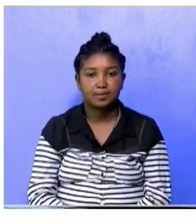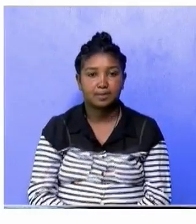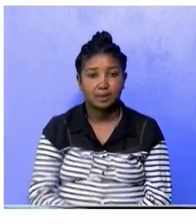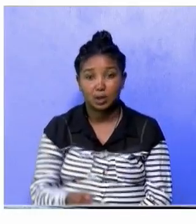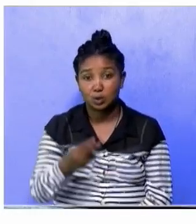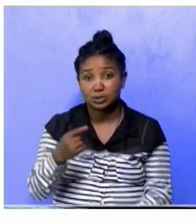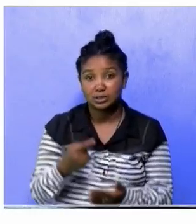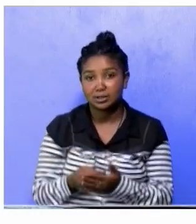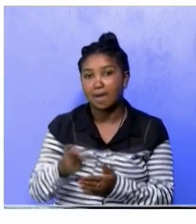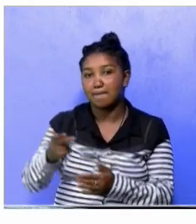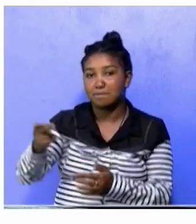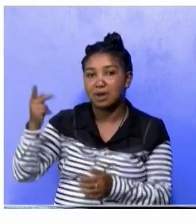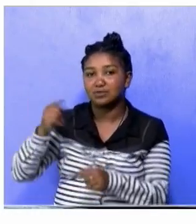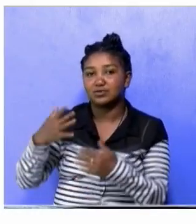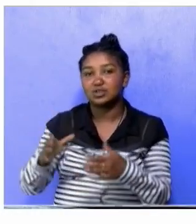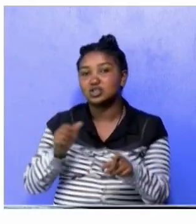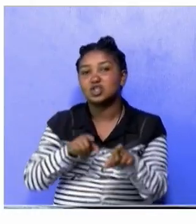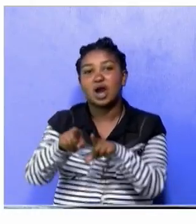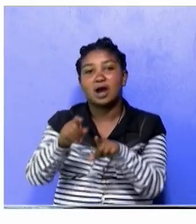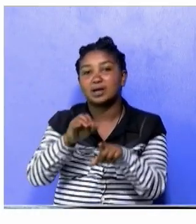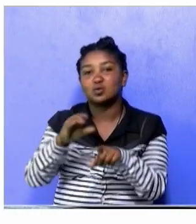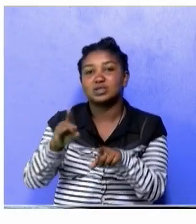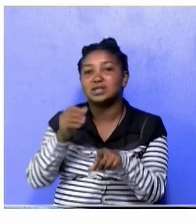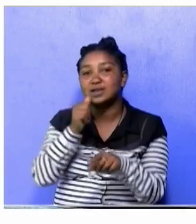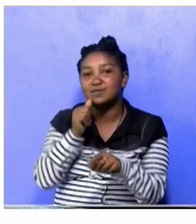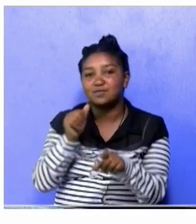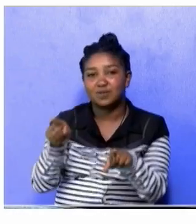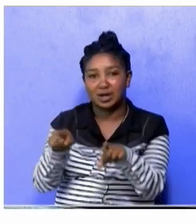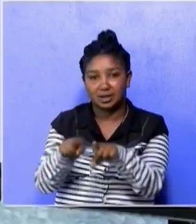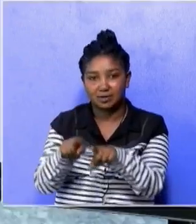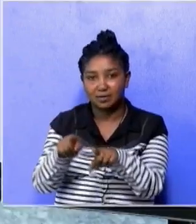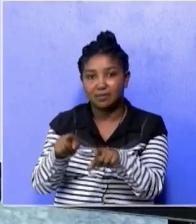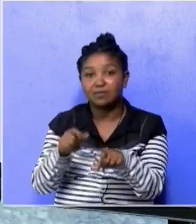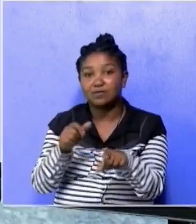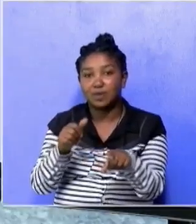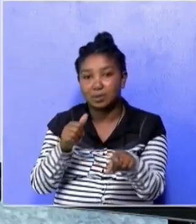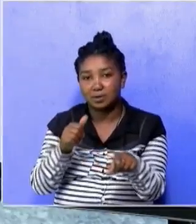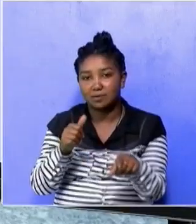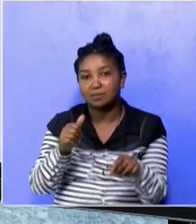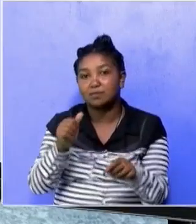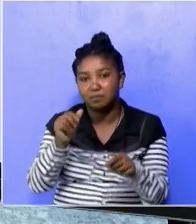See, this is past action. She agreed with her friend. She agreed with her friend.